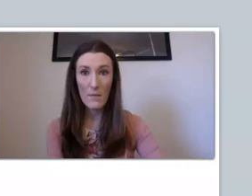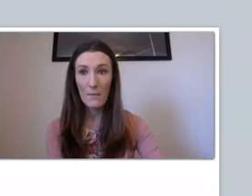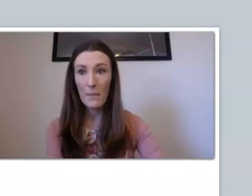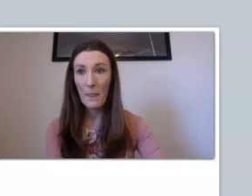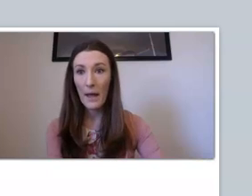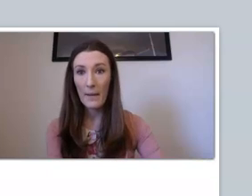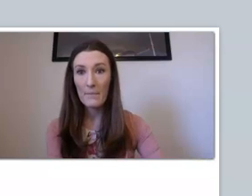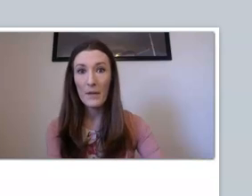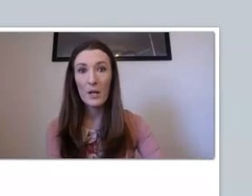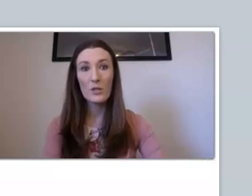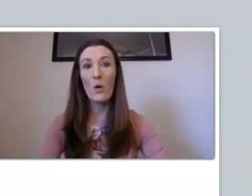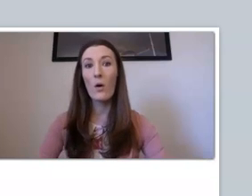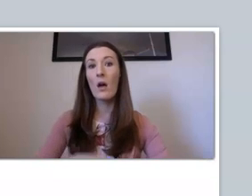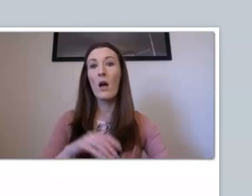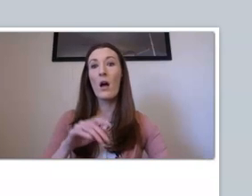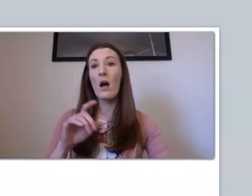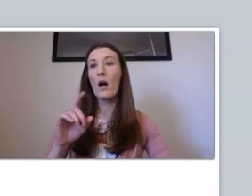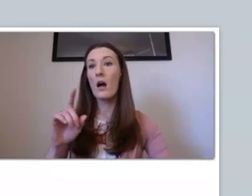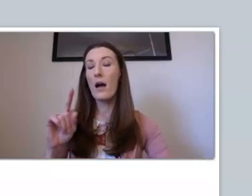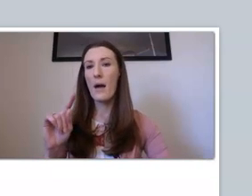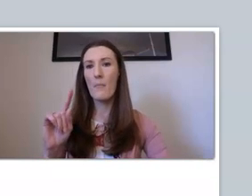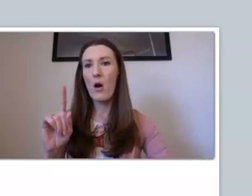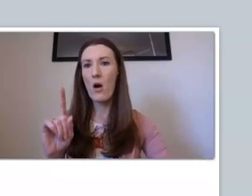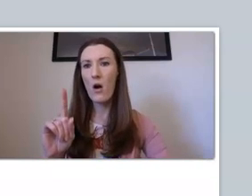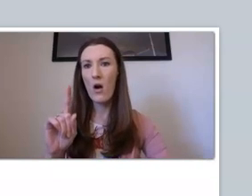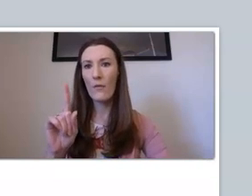100. Okay. So,